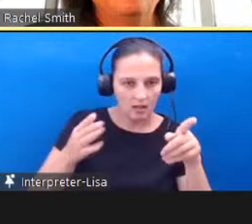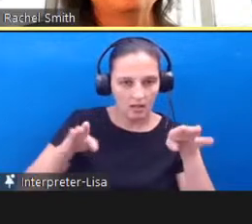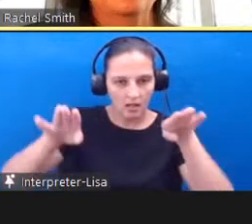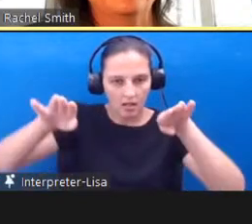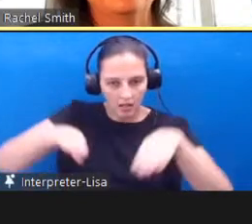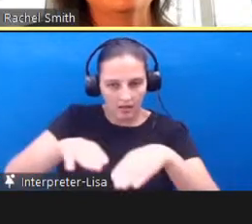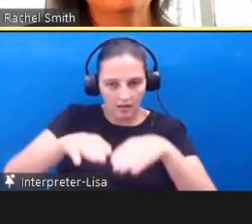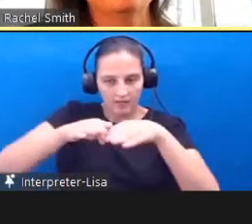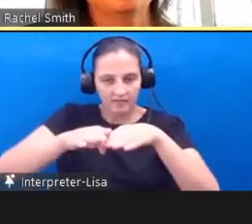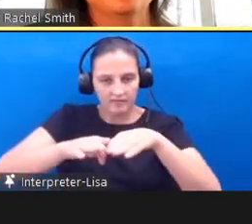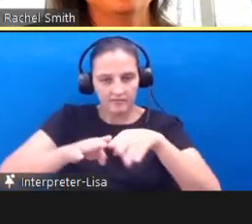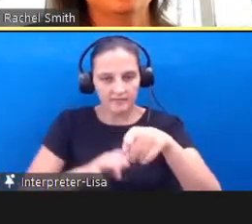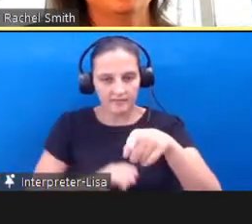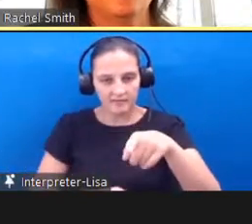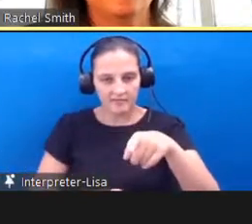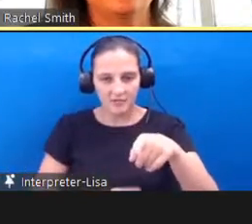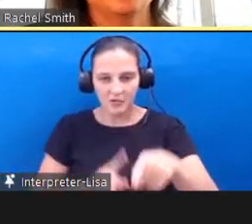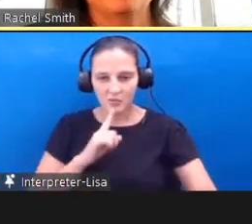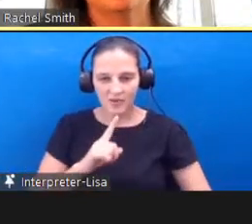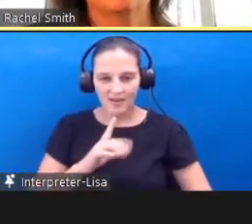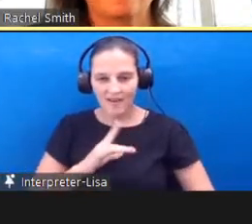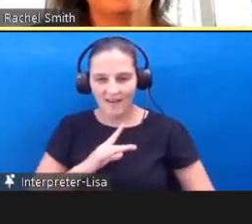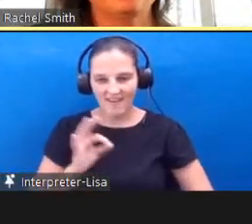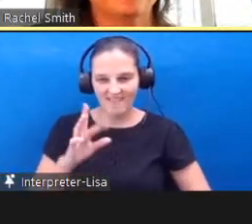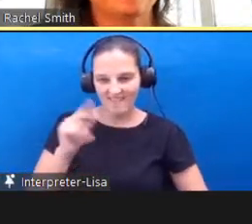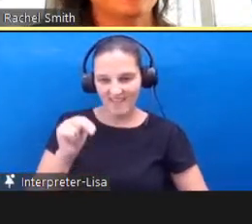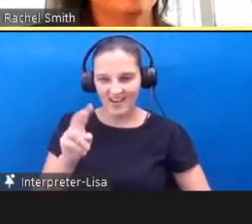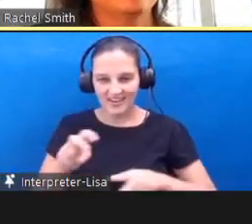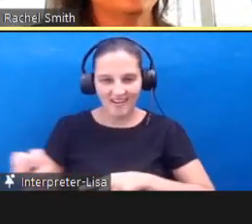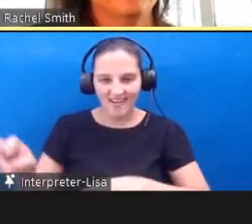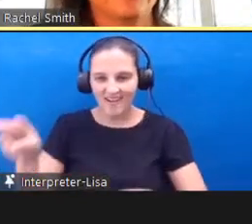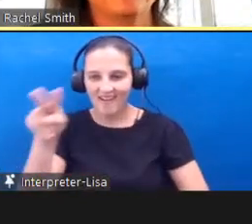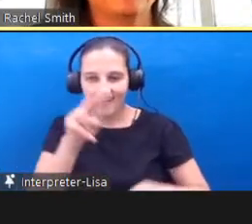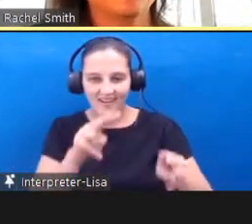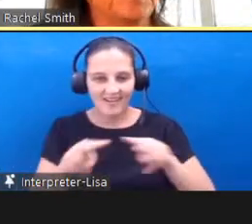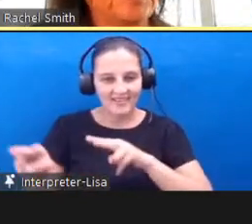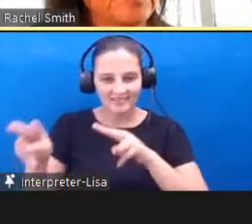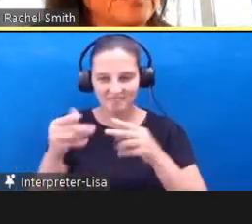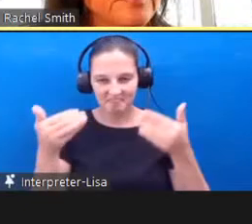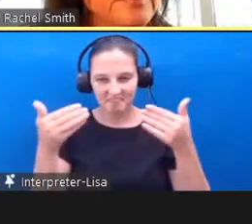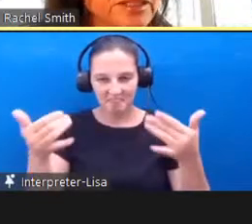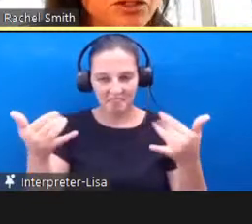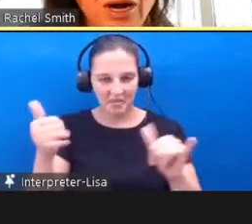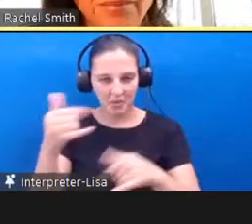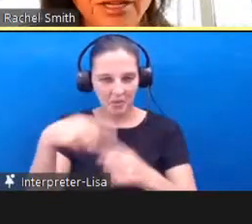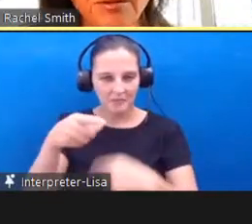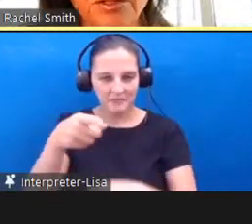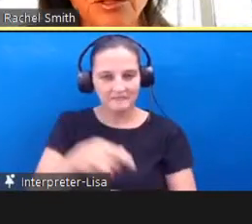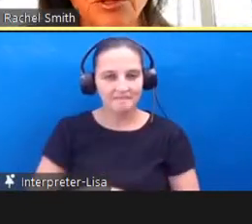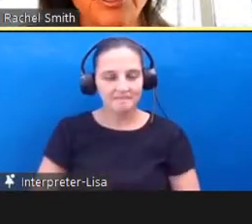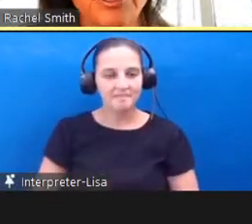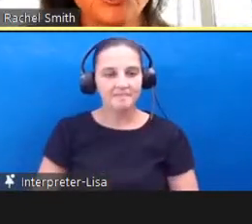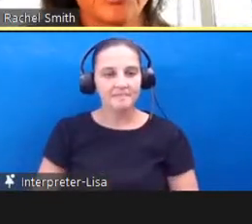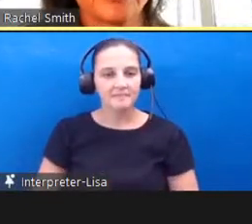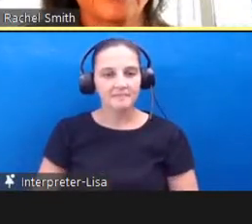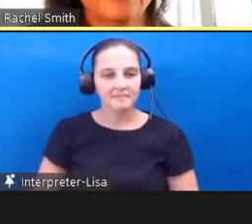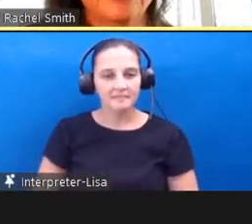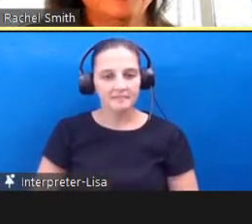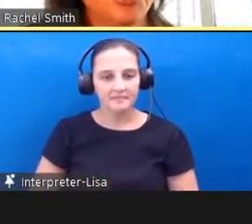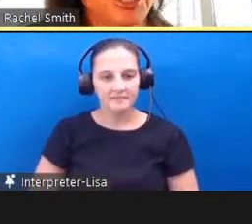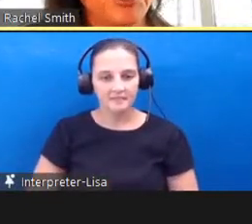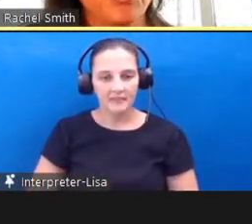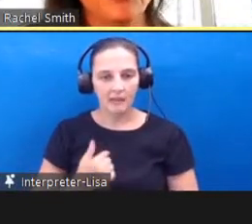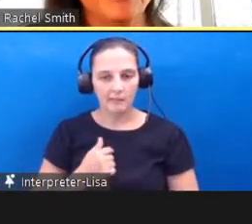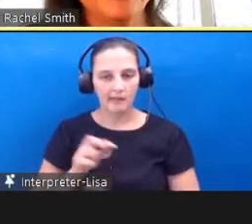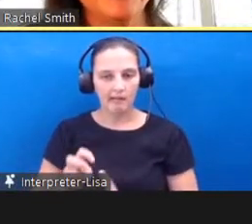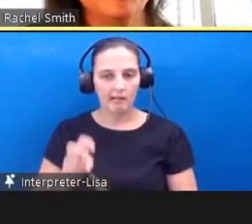summit. And it's a fun place to travel around if you get a chance to play around with this. So I'm going to do a quick shortcut